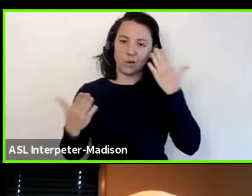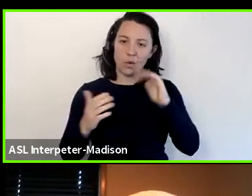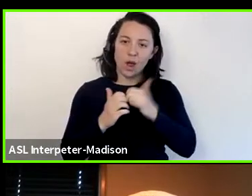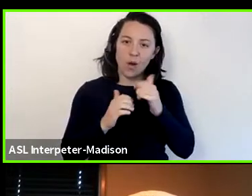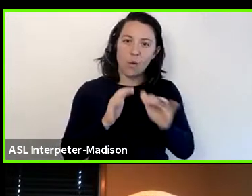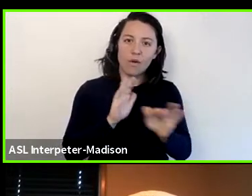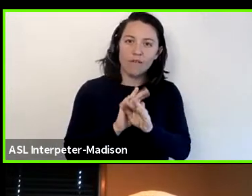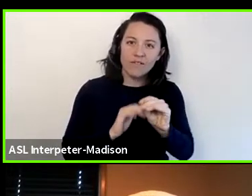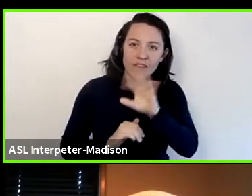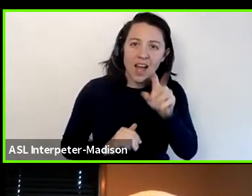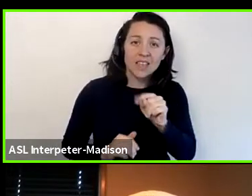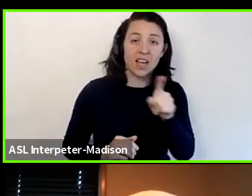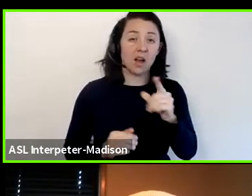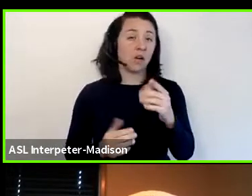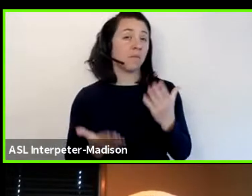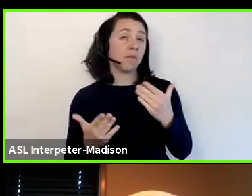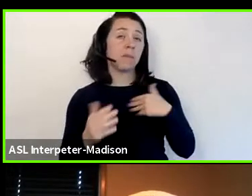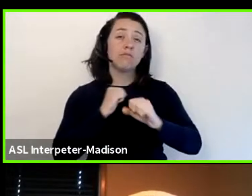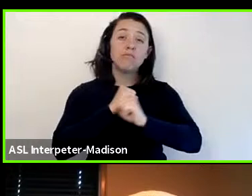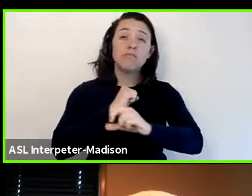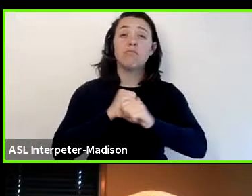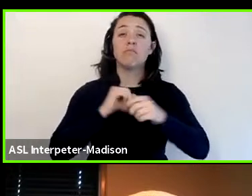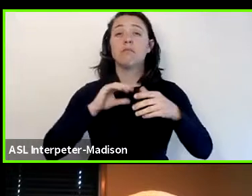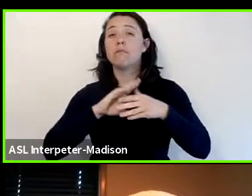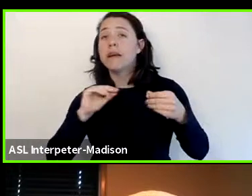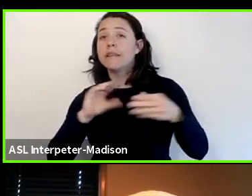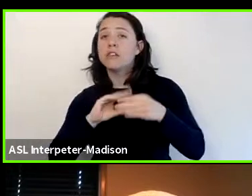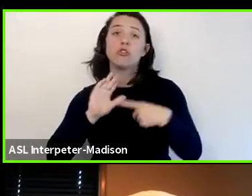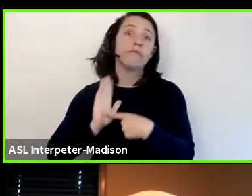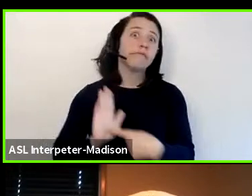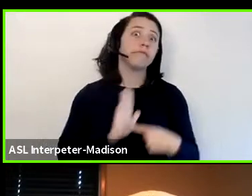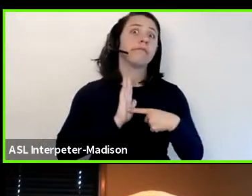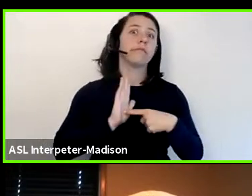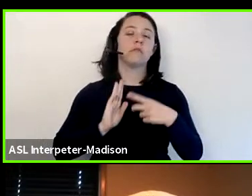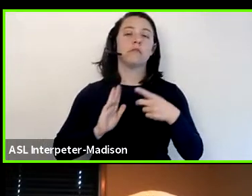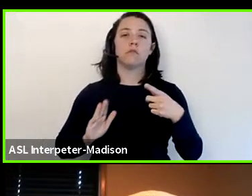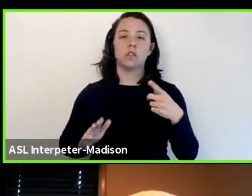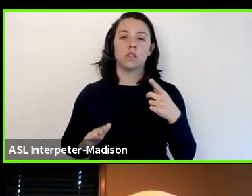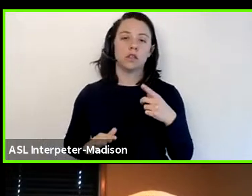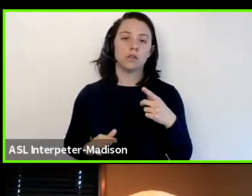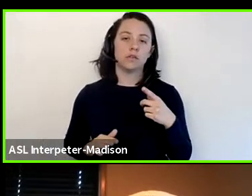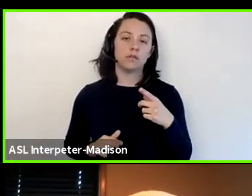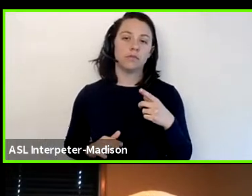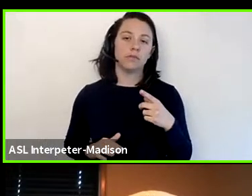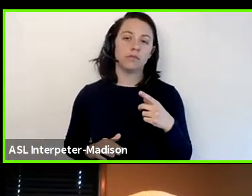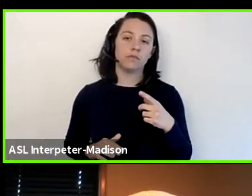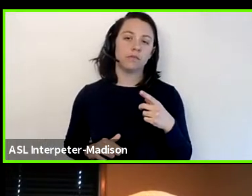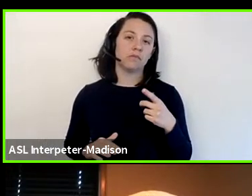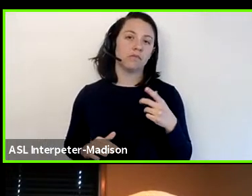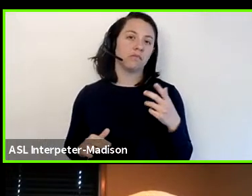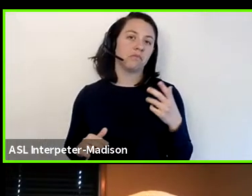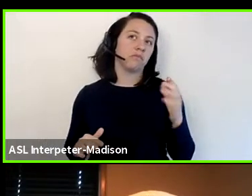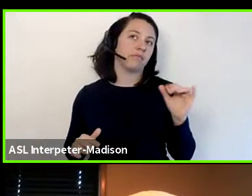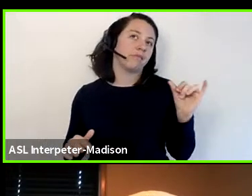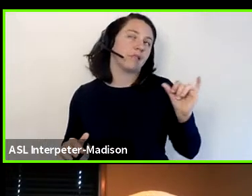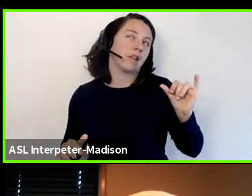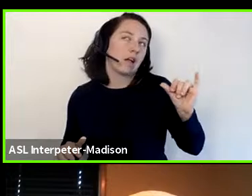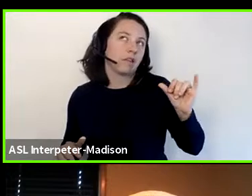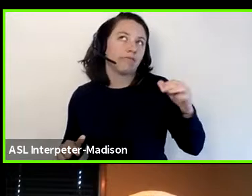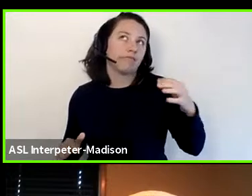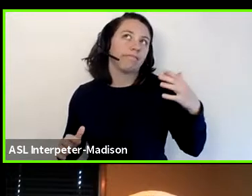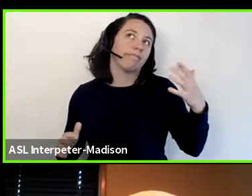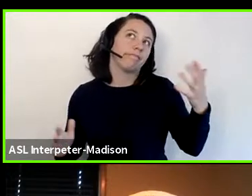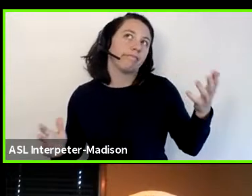messaging, in terms of who, which groups. I know right now